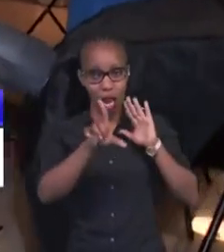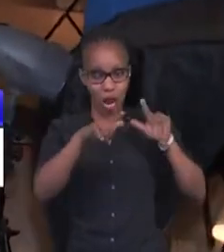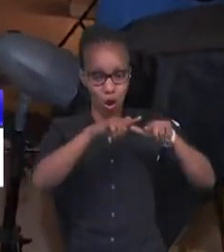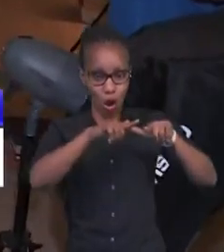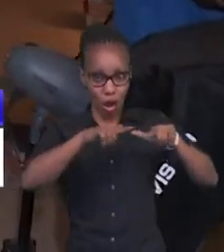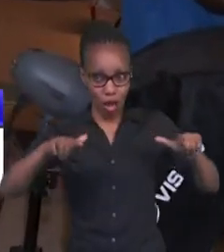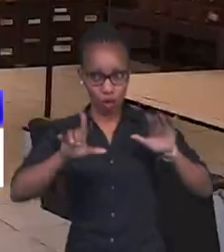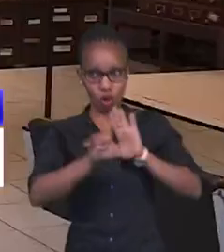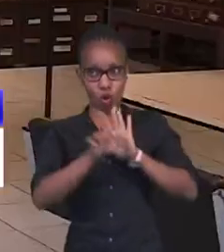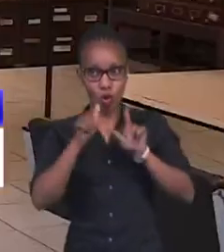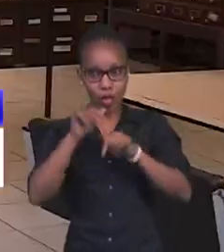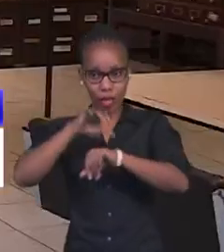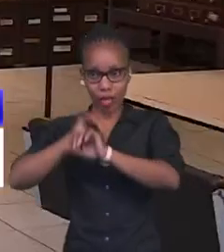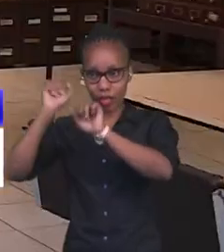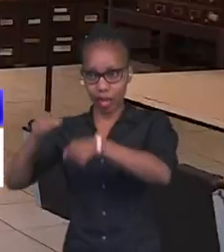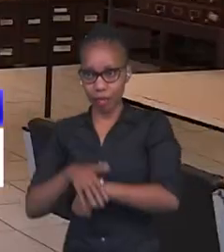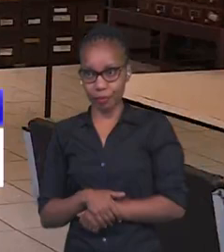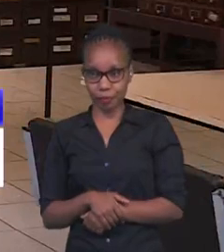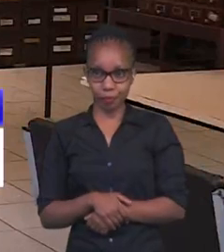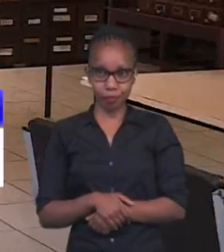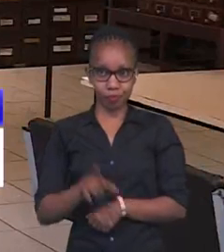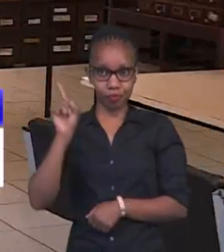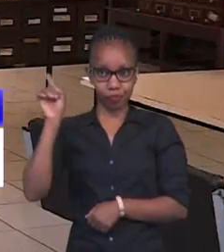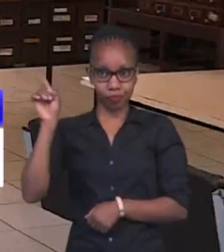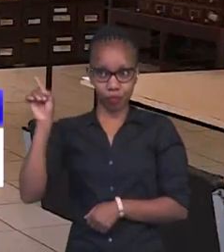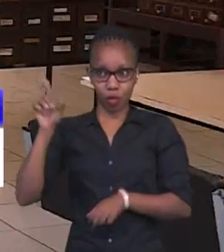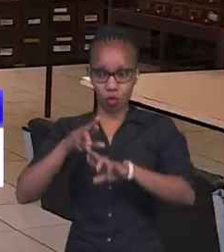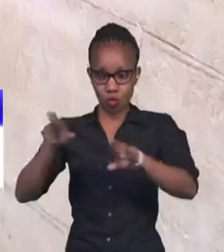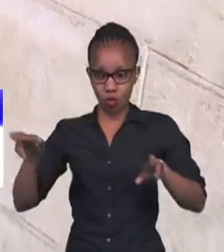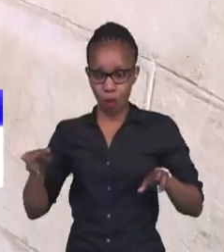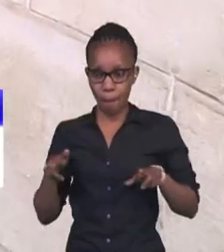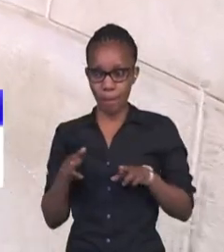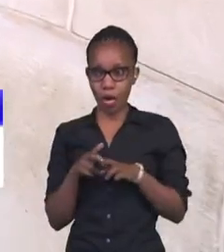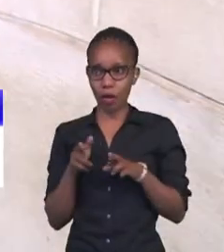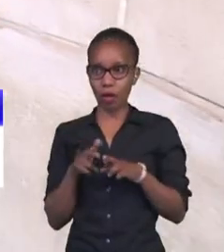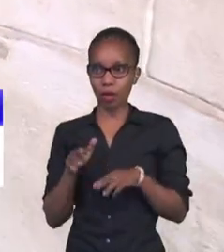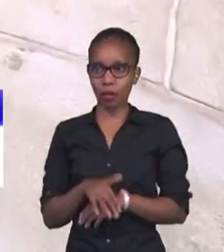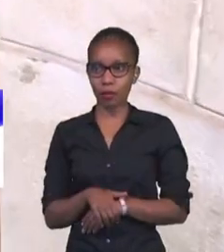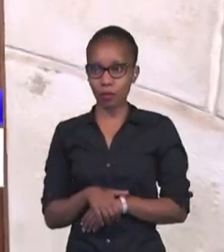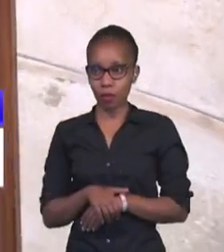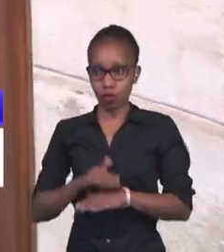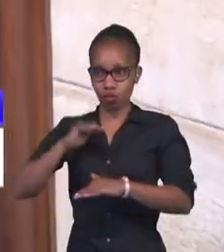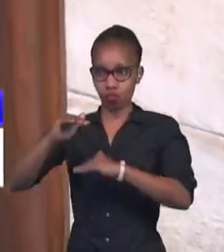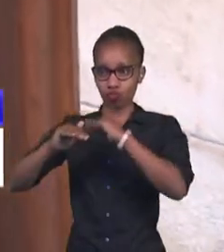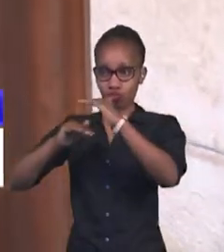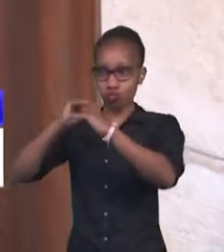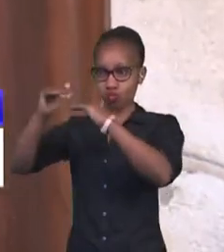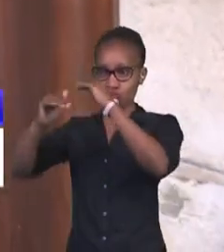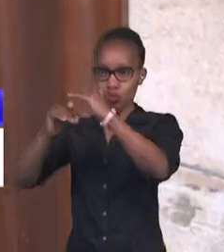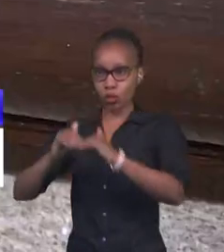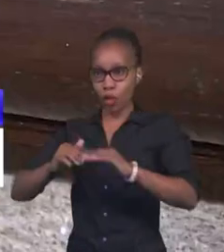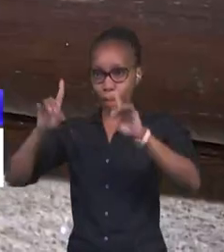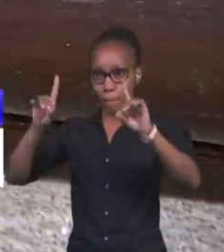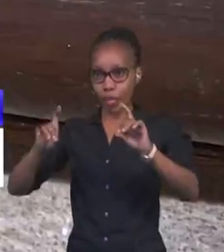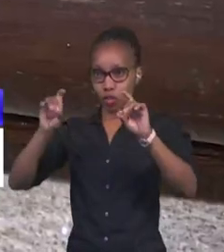them in the archive. To the main floor of the library, and from here we go up a winding staircase with portraits of African